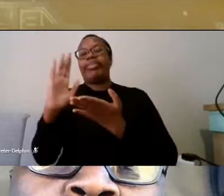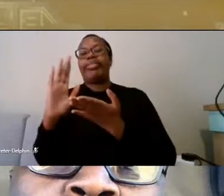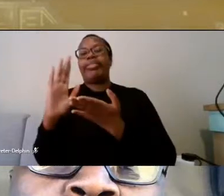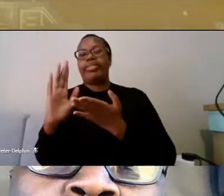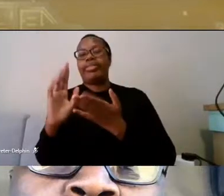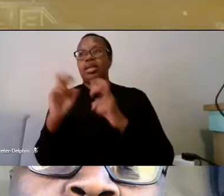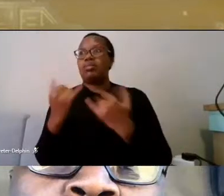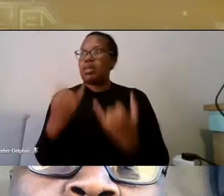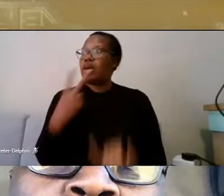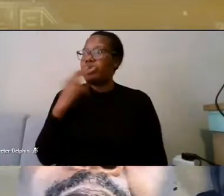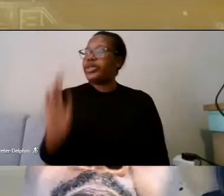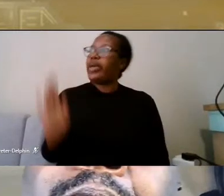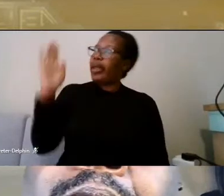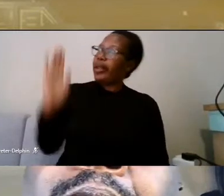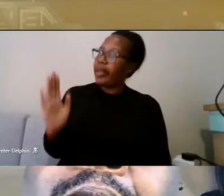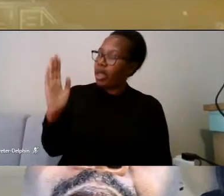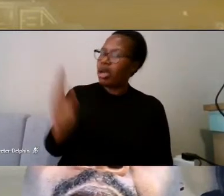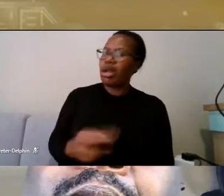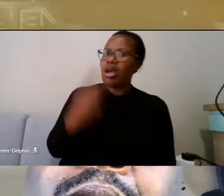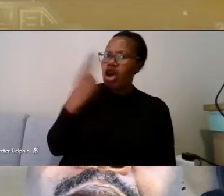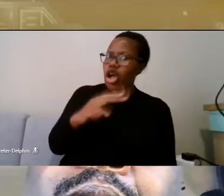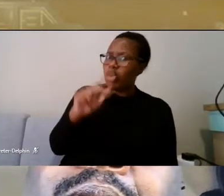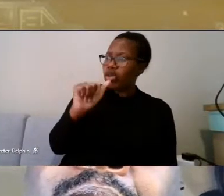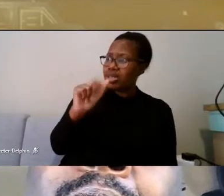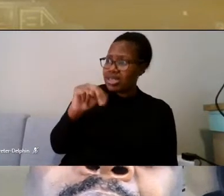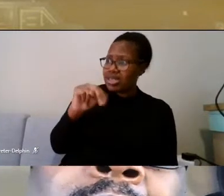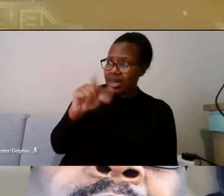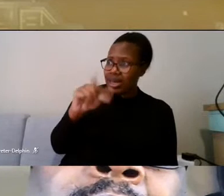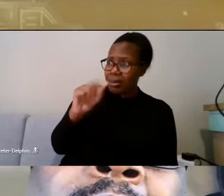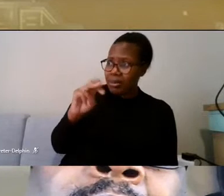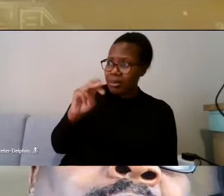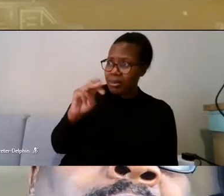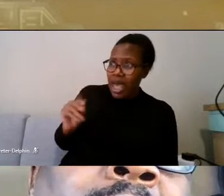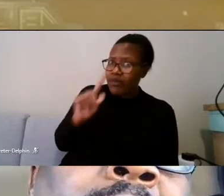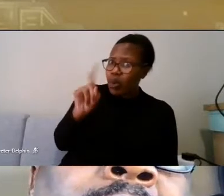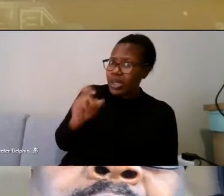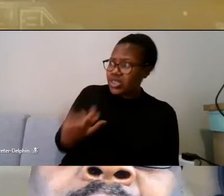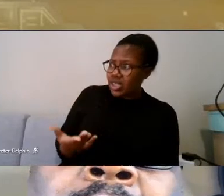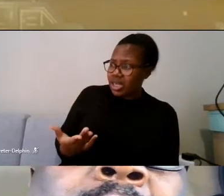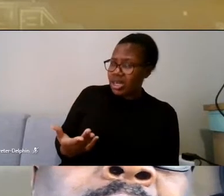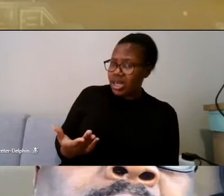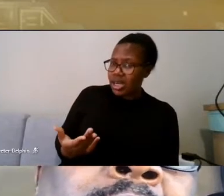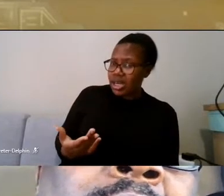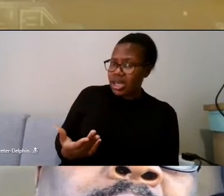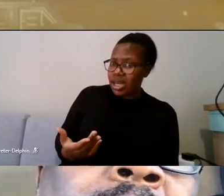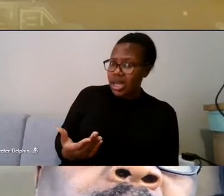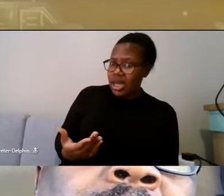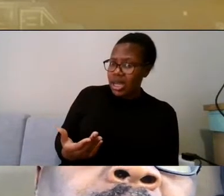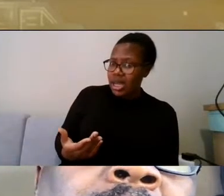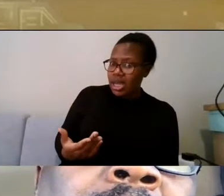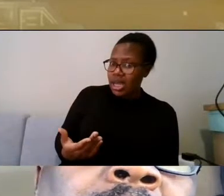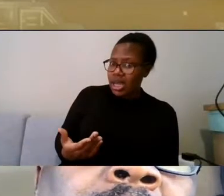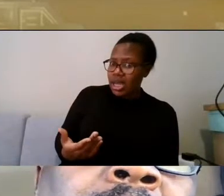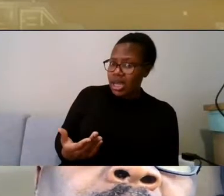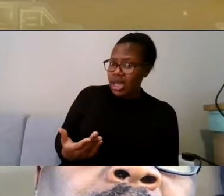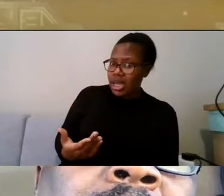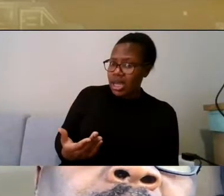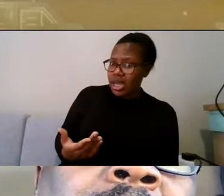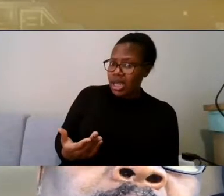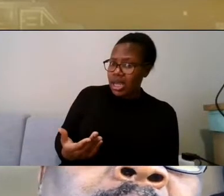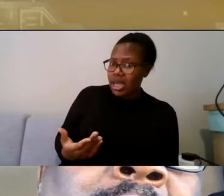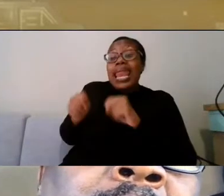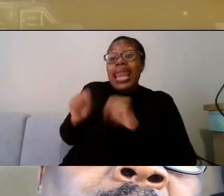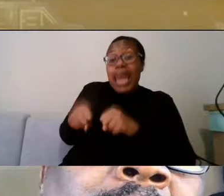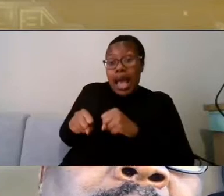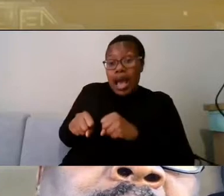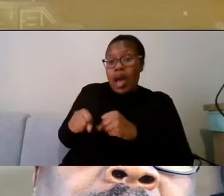raised again. Honourable Zanamela, do you have a question? The reason I'm allowing it, or I may allow it, is because there have been